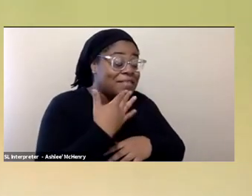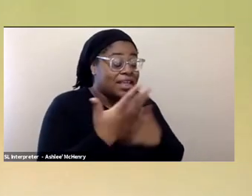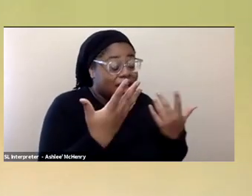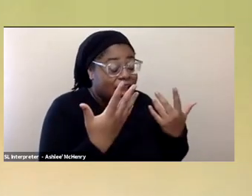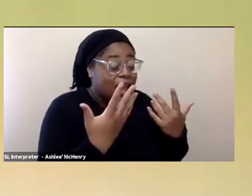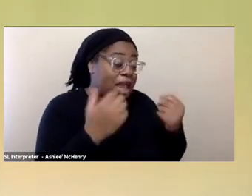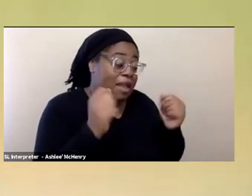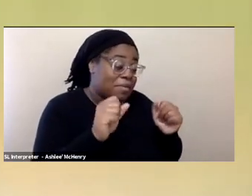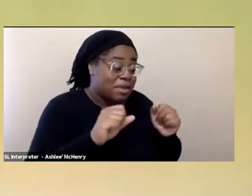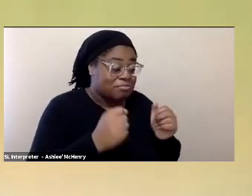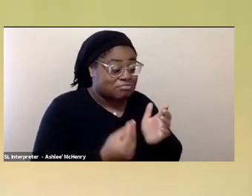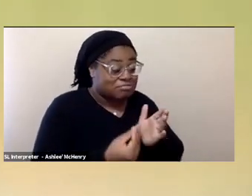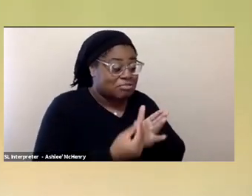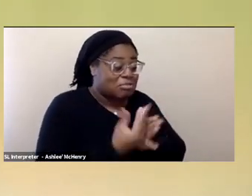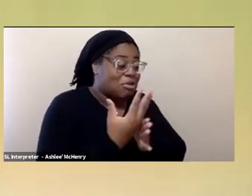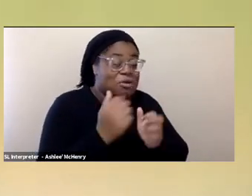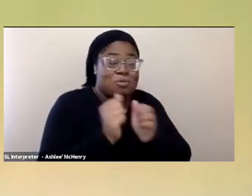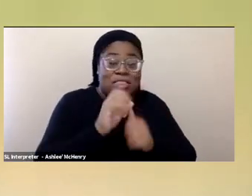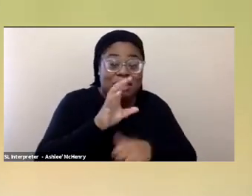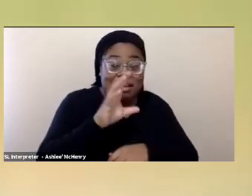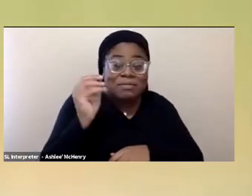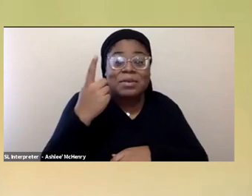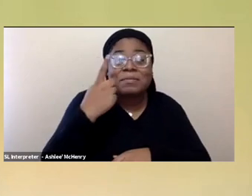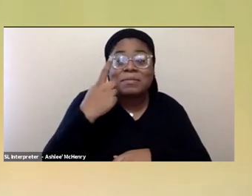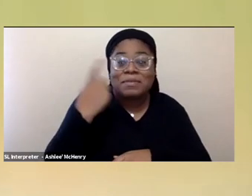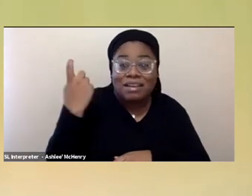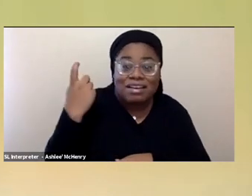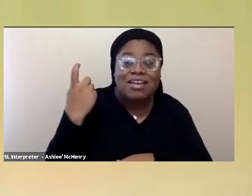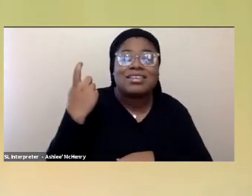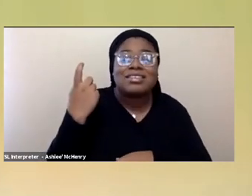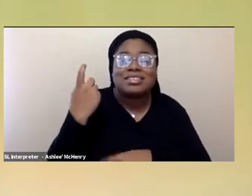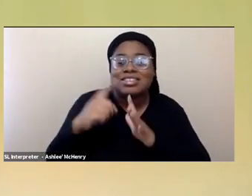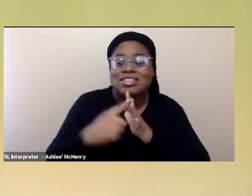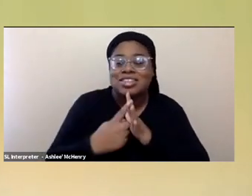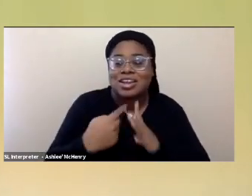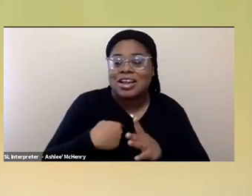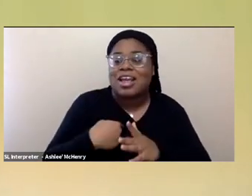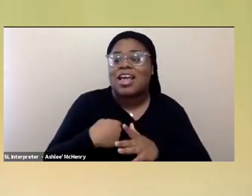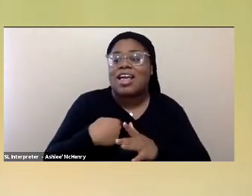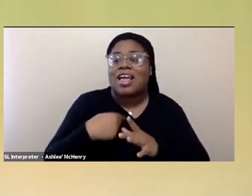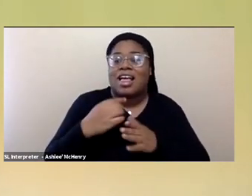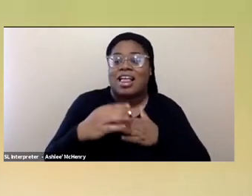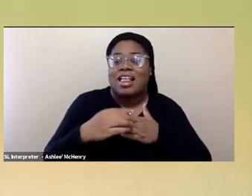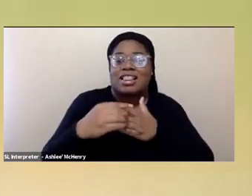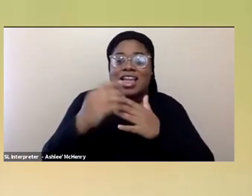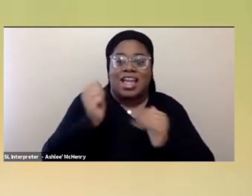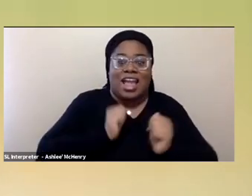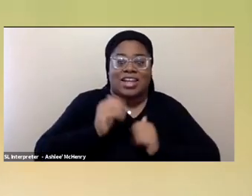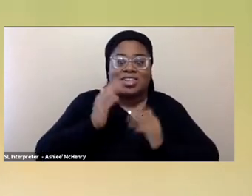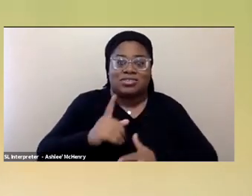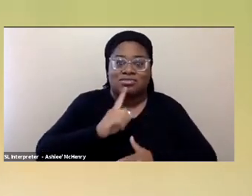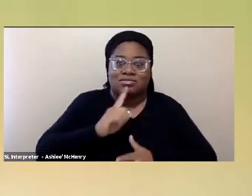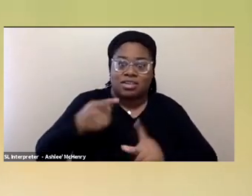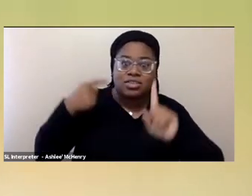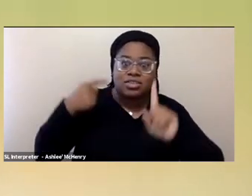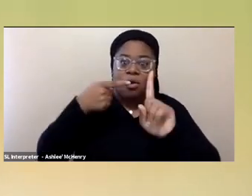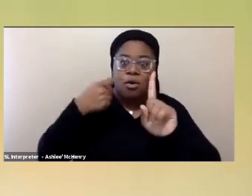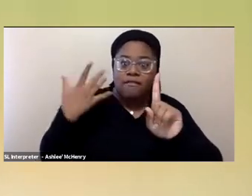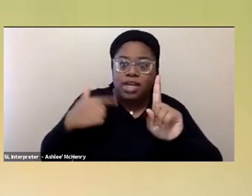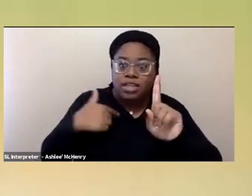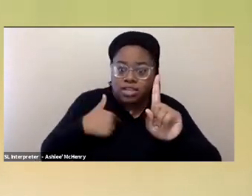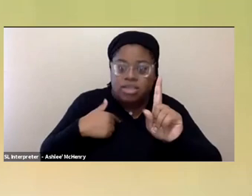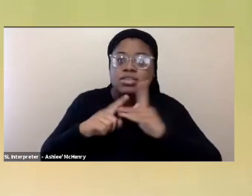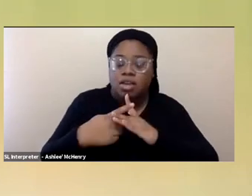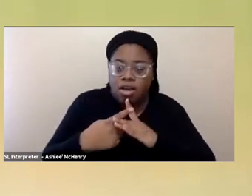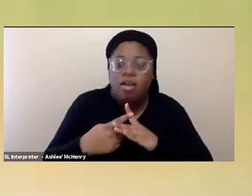to grow within the company, because starting as a lead actress is like the goal, right? I wanted to be an actress, and that was